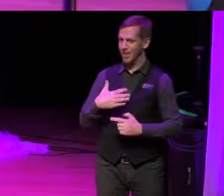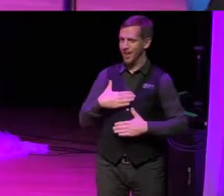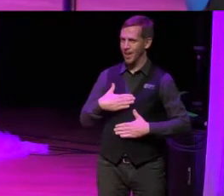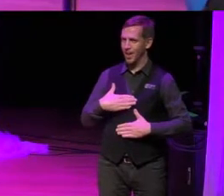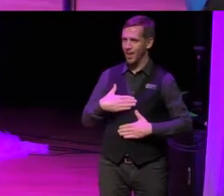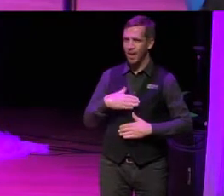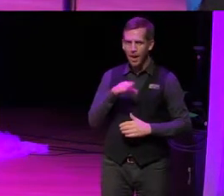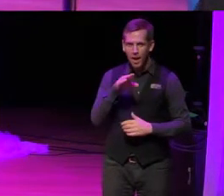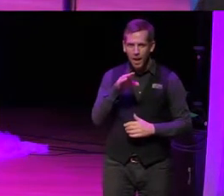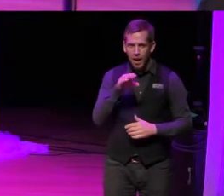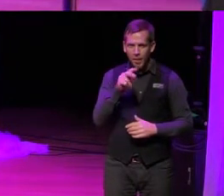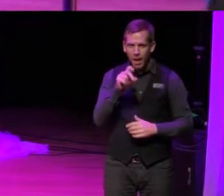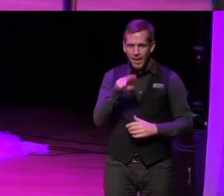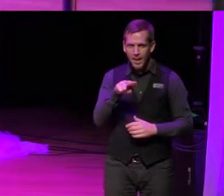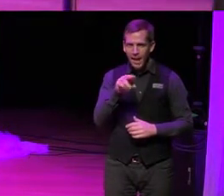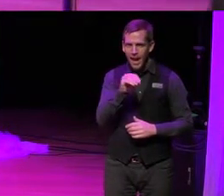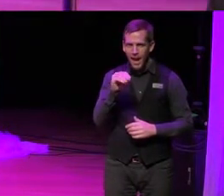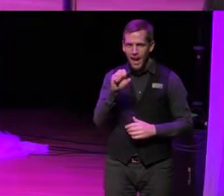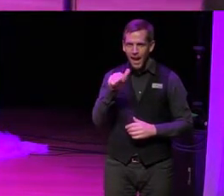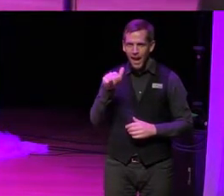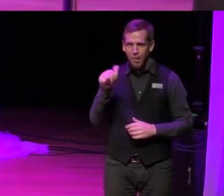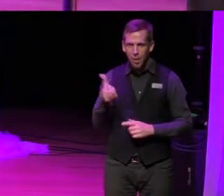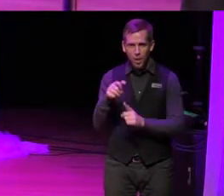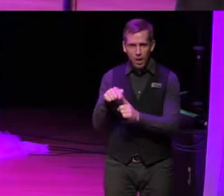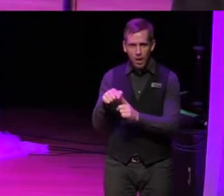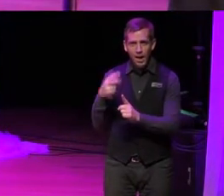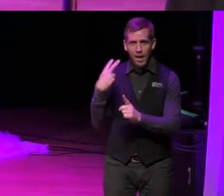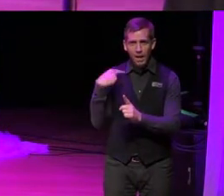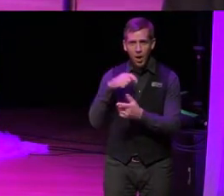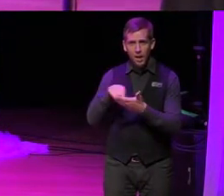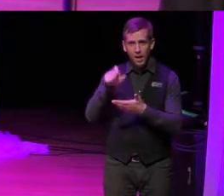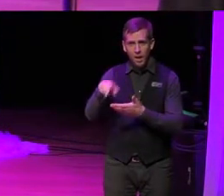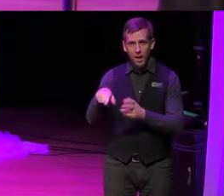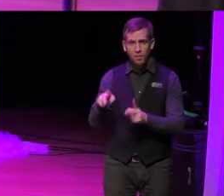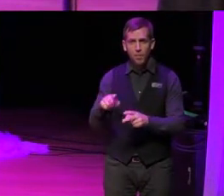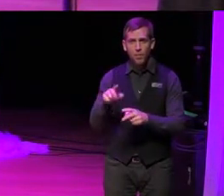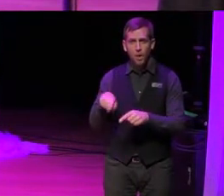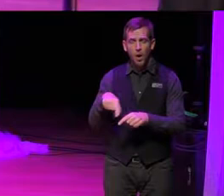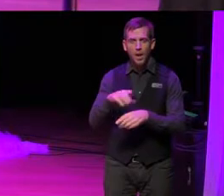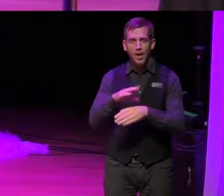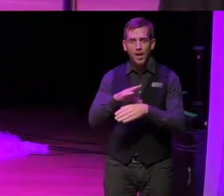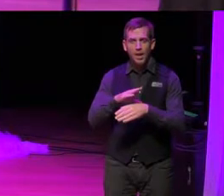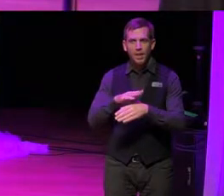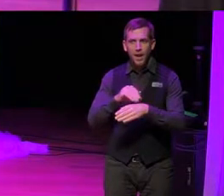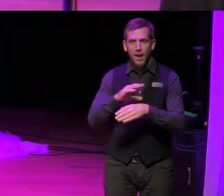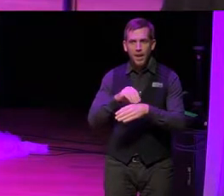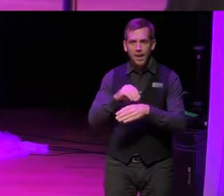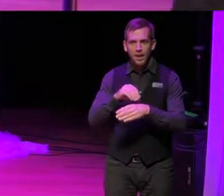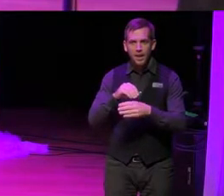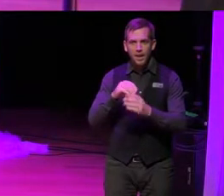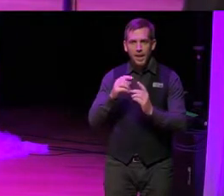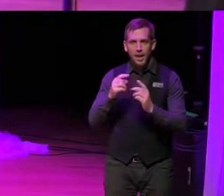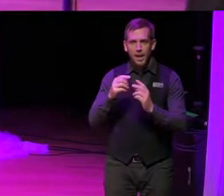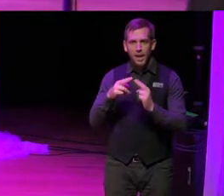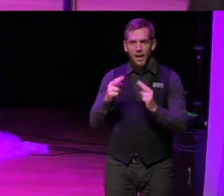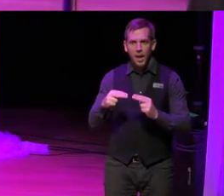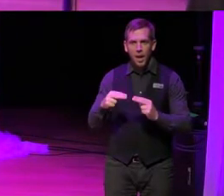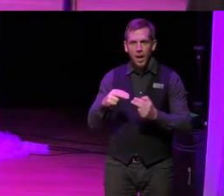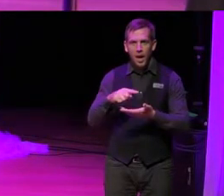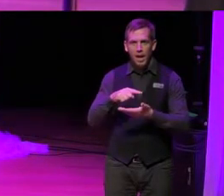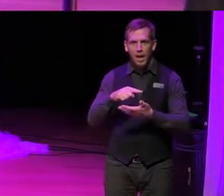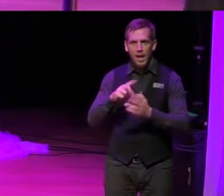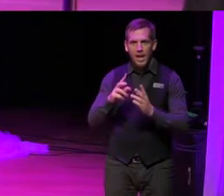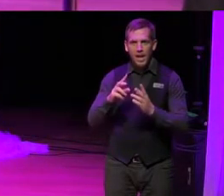Martin Engeby with us today, the Secretary General of the Swedish International Liberal Center. SILC is a